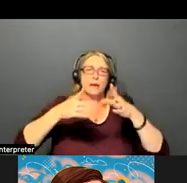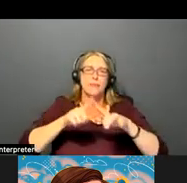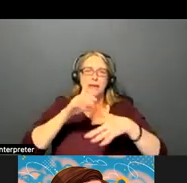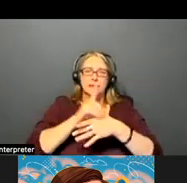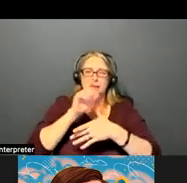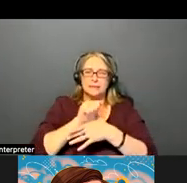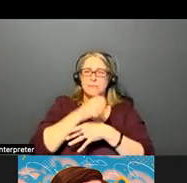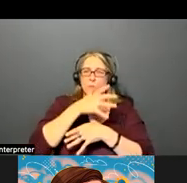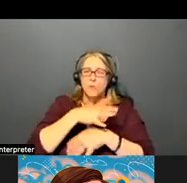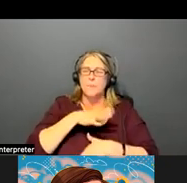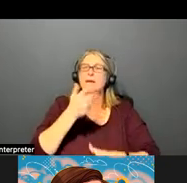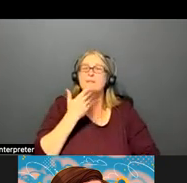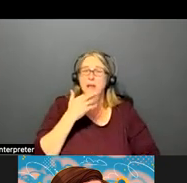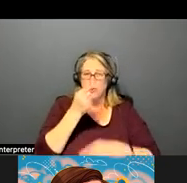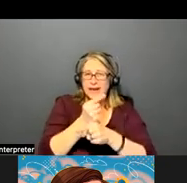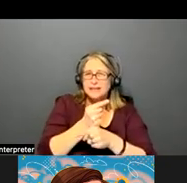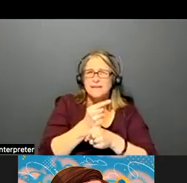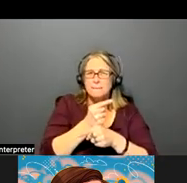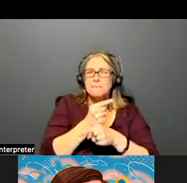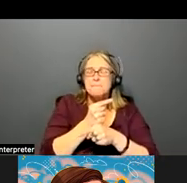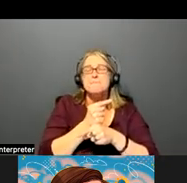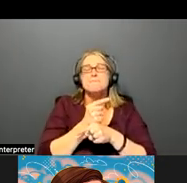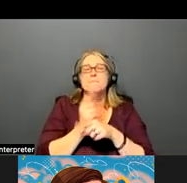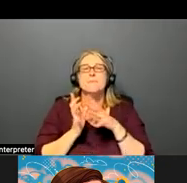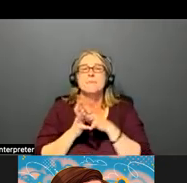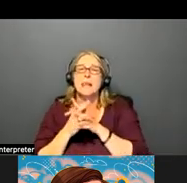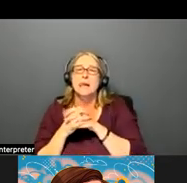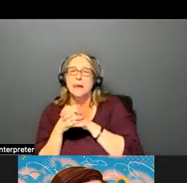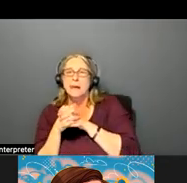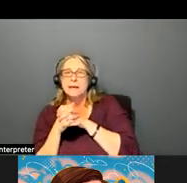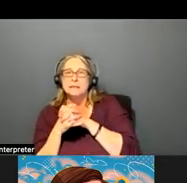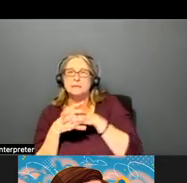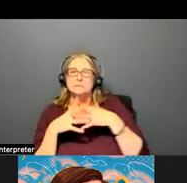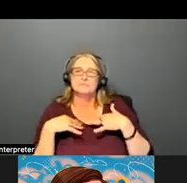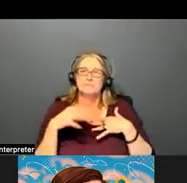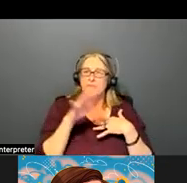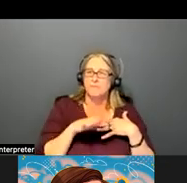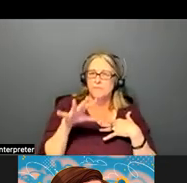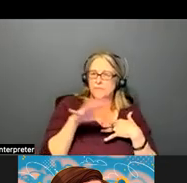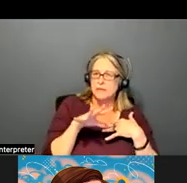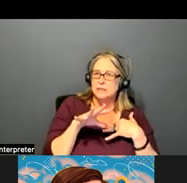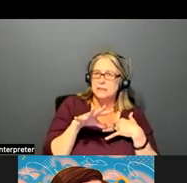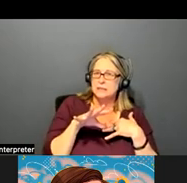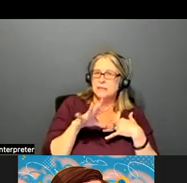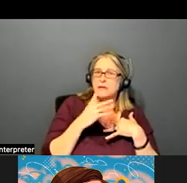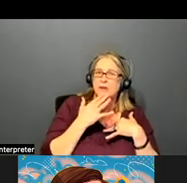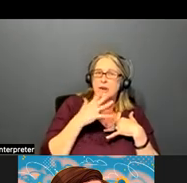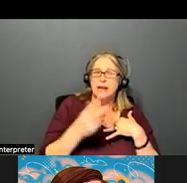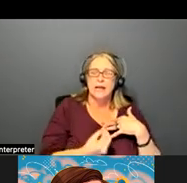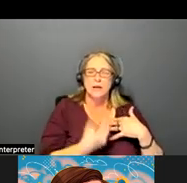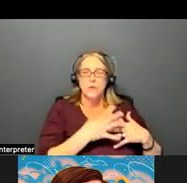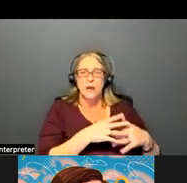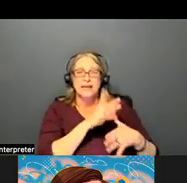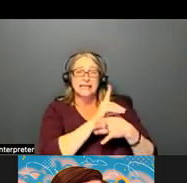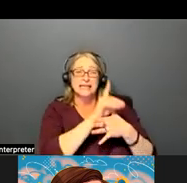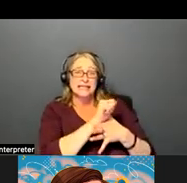of color. Yeah, like, so if we have a space of disabled women of color and a white disabled woman, that